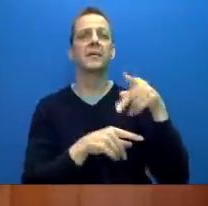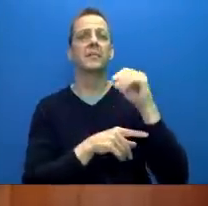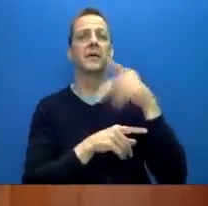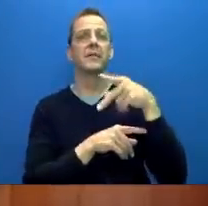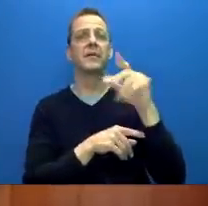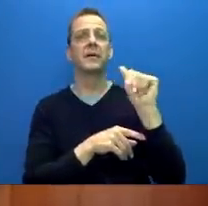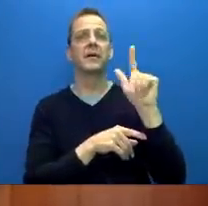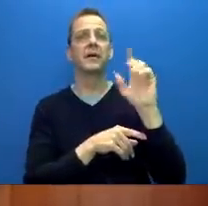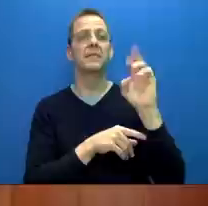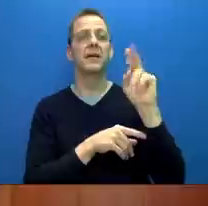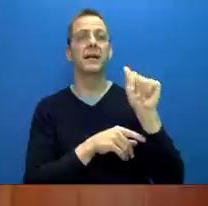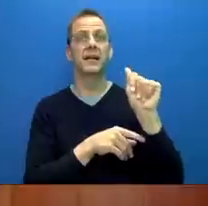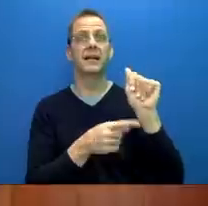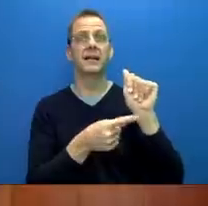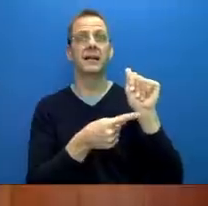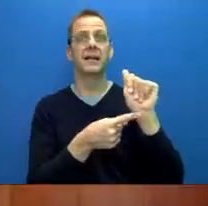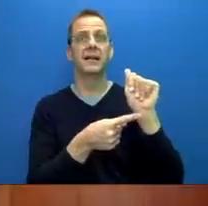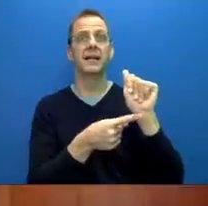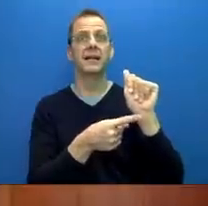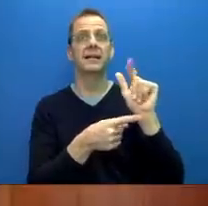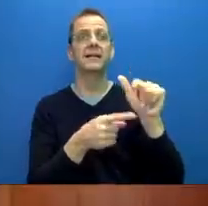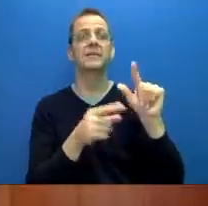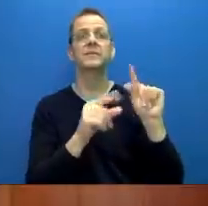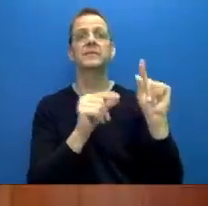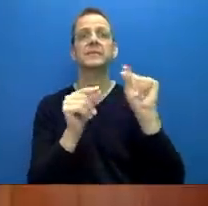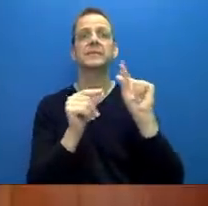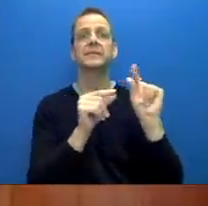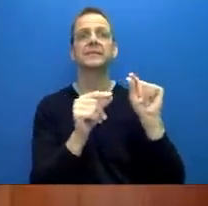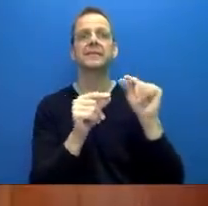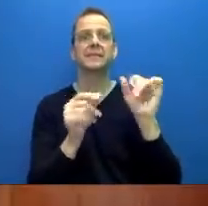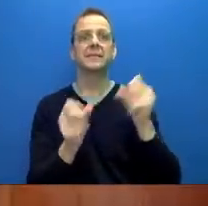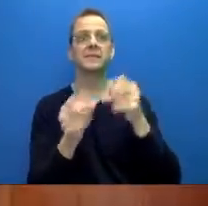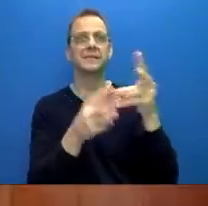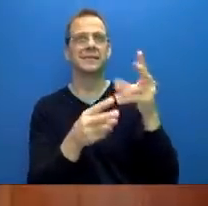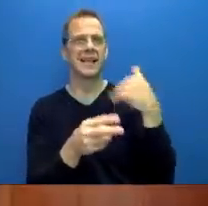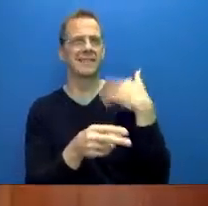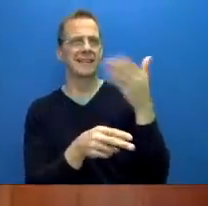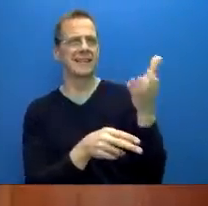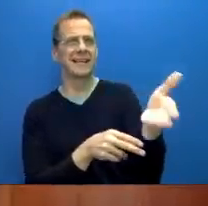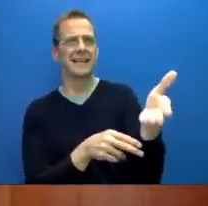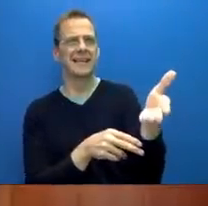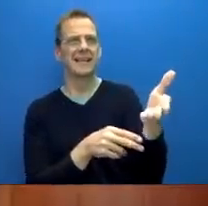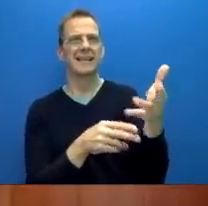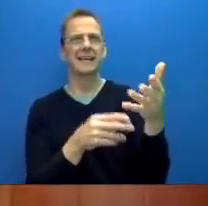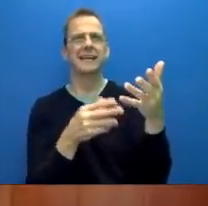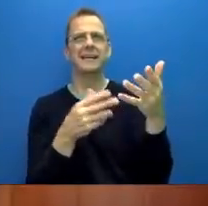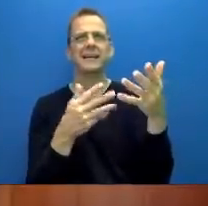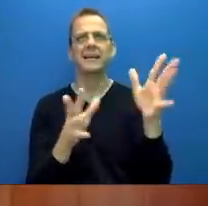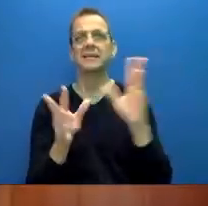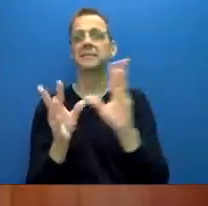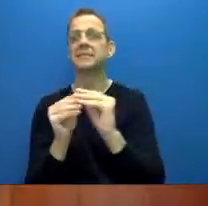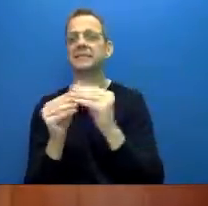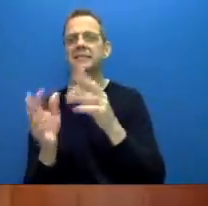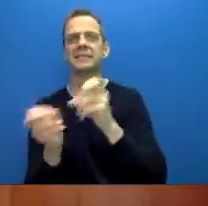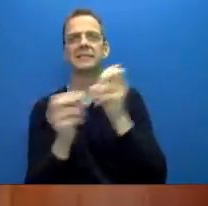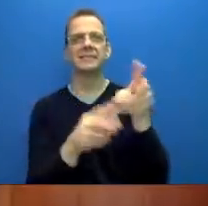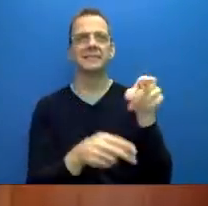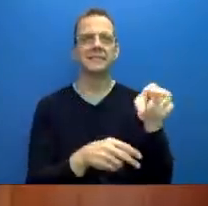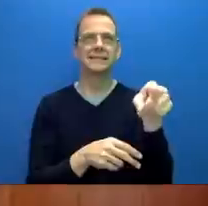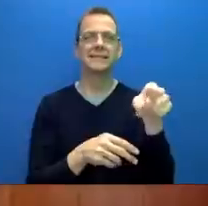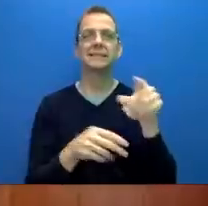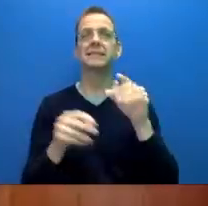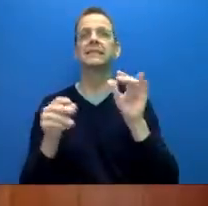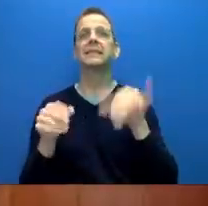post that as well on my own later after we're done this today. But I wanted to note that APEGA, our Professional Engineering